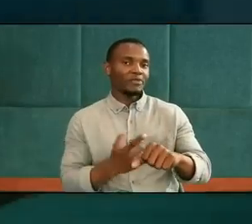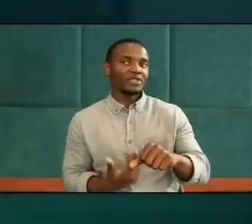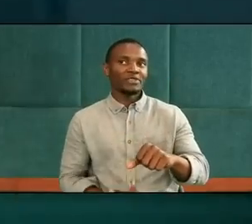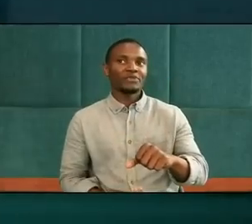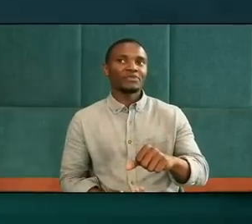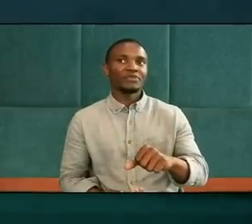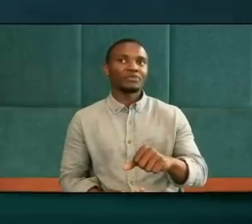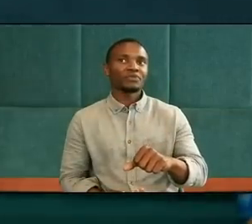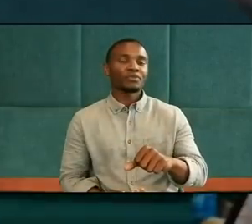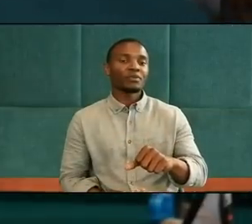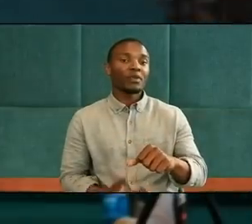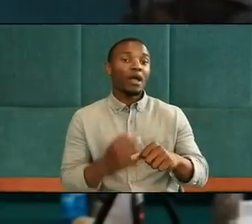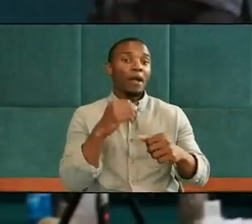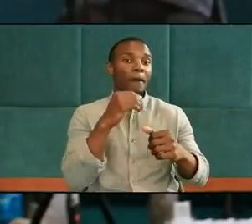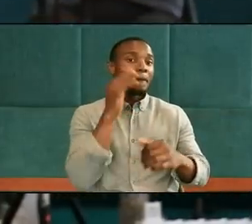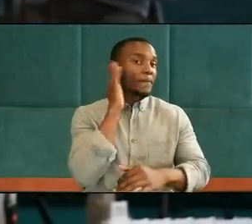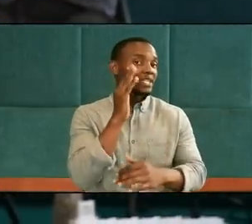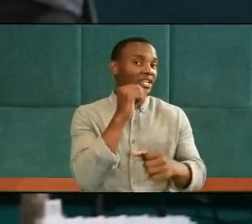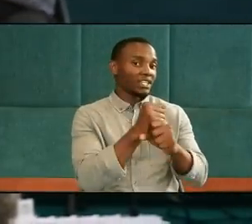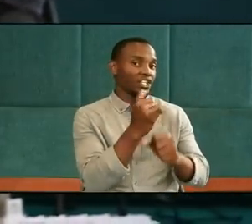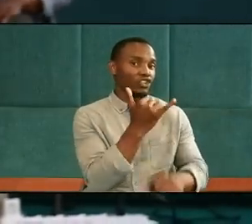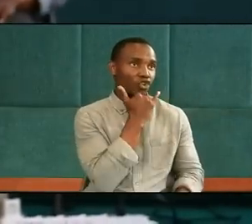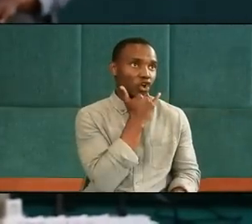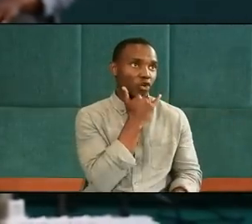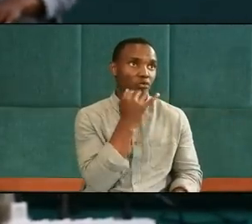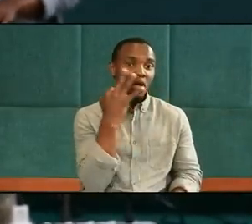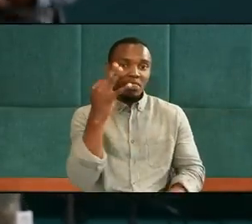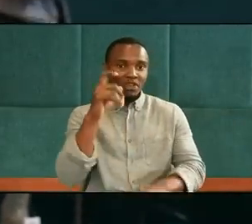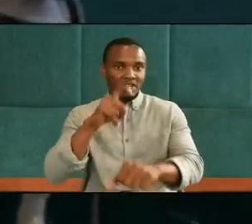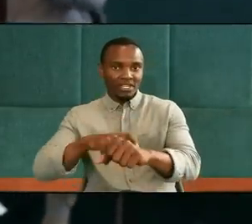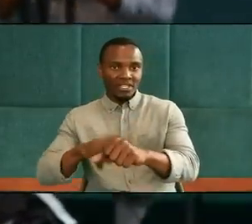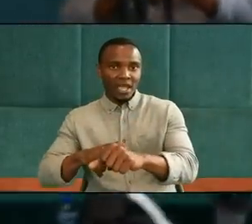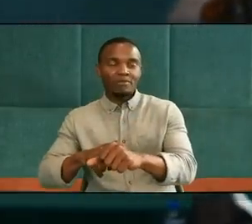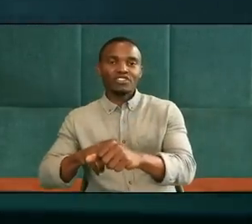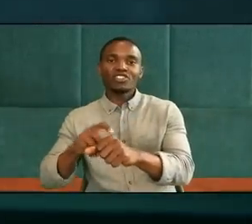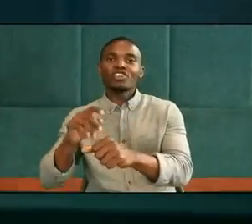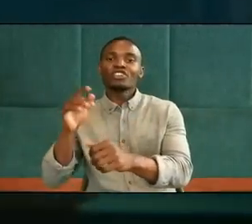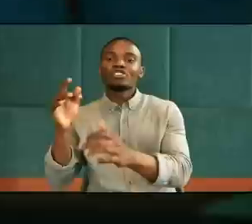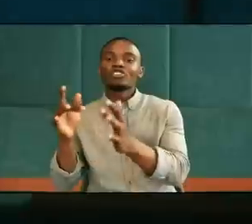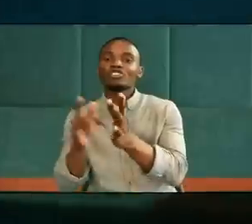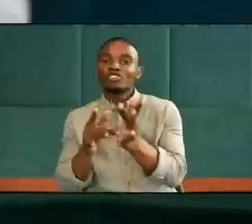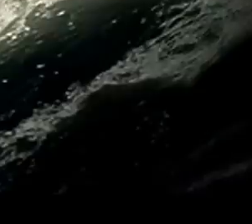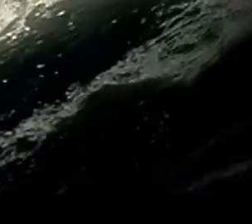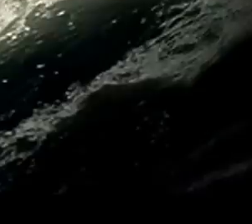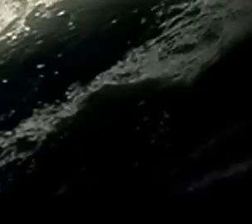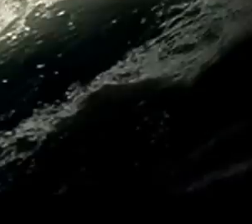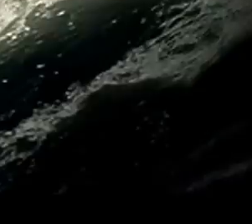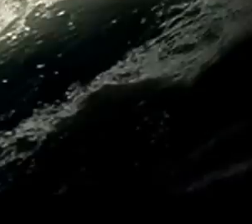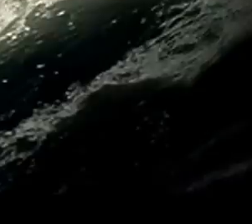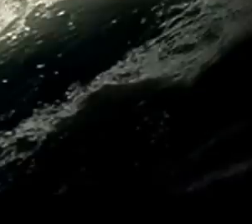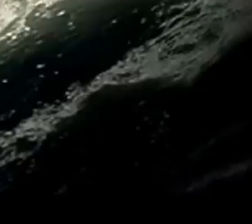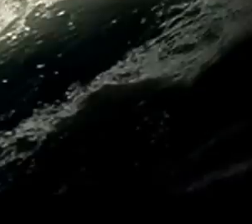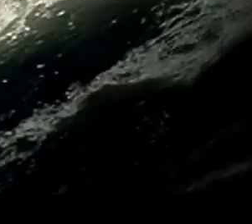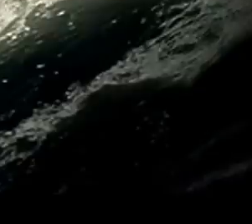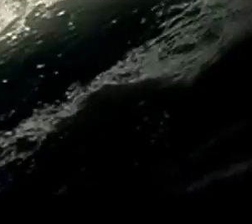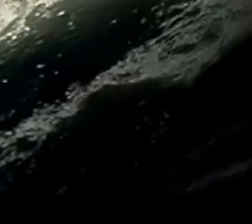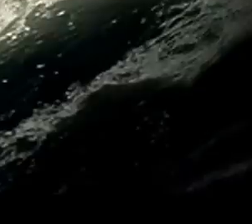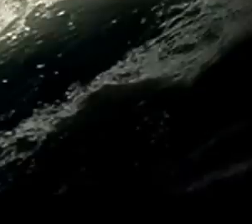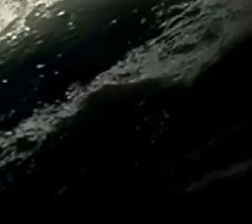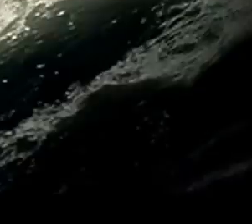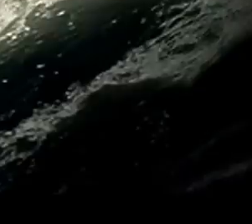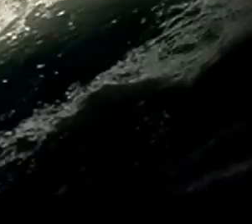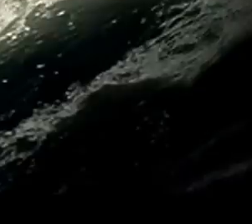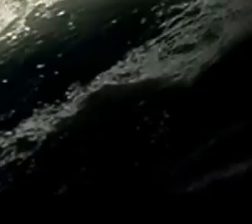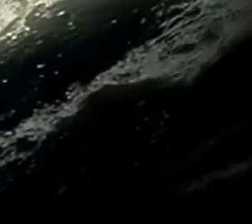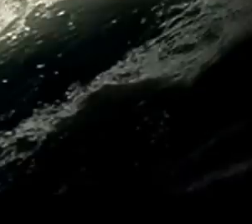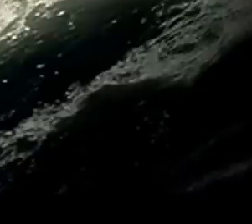Three times he messed up. Three times he restored him. Jesus saw something